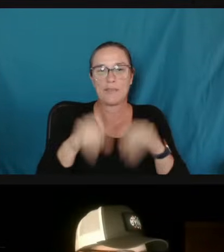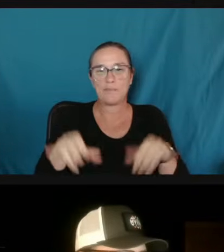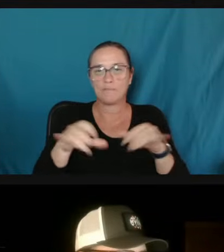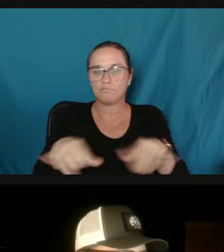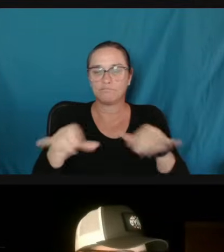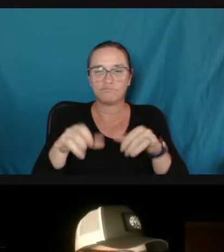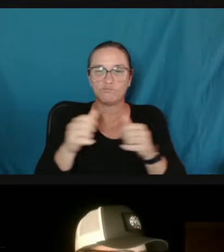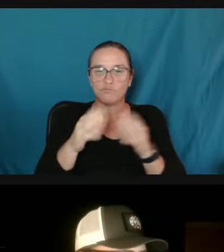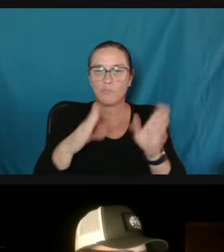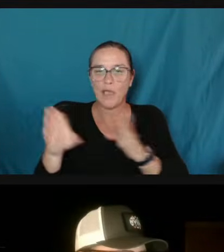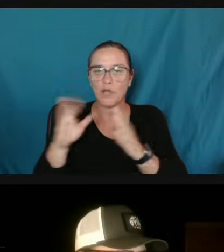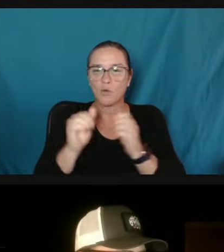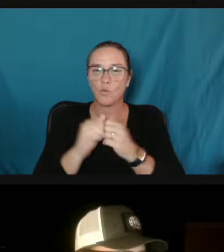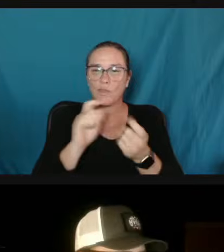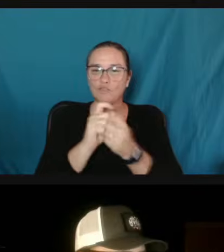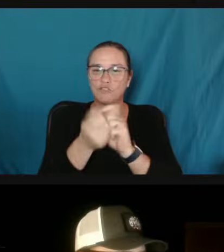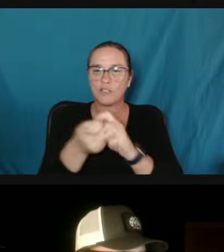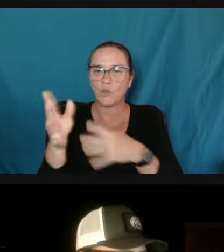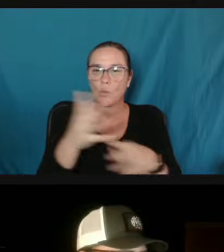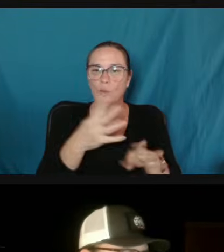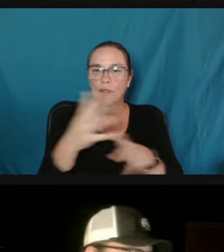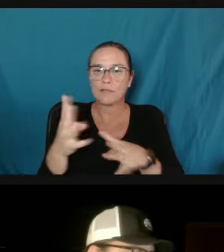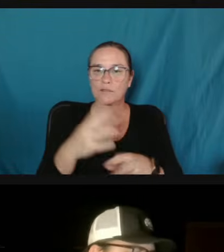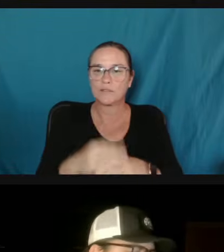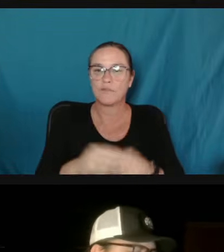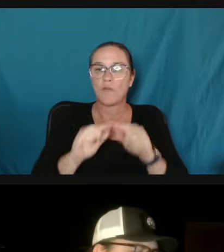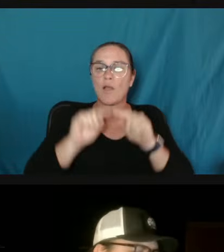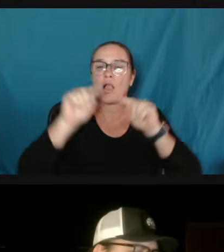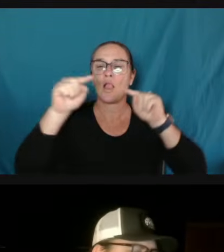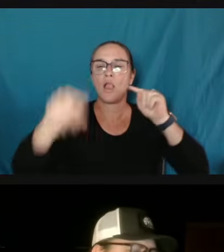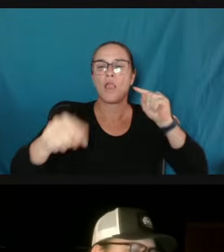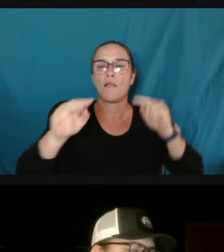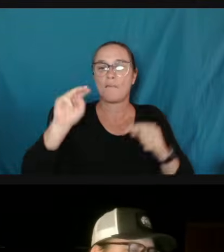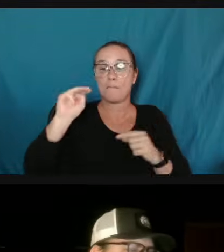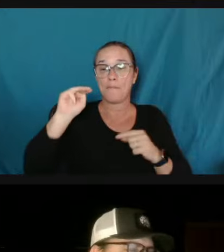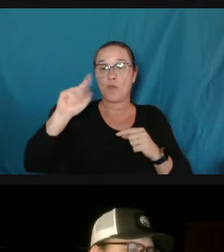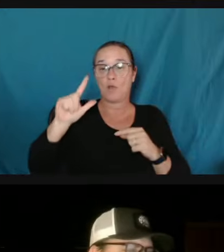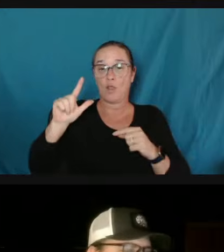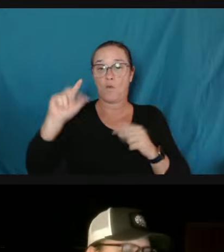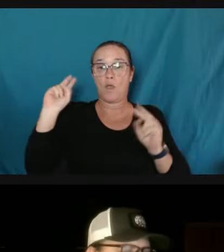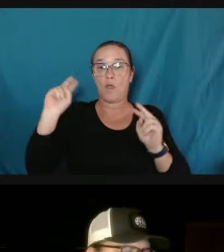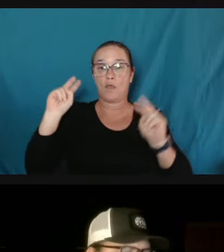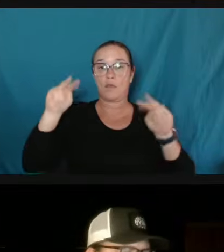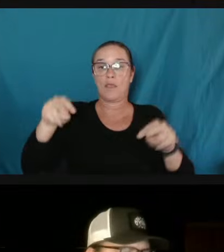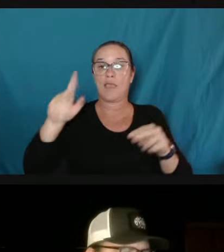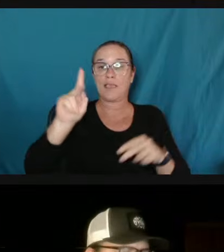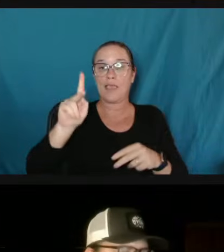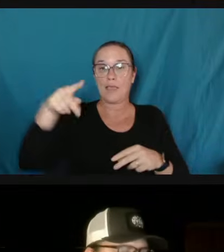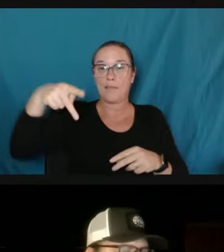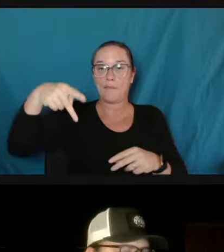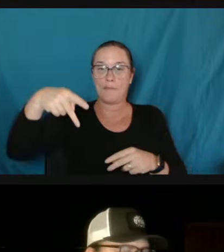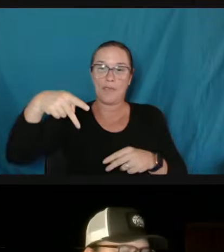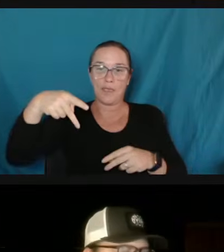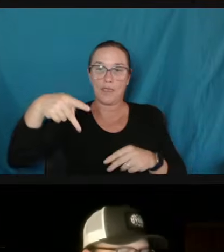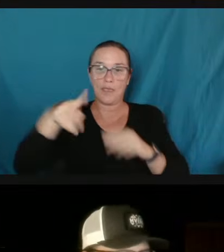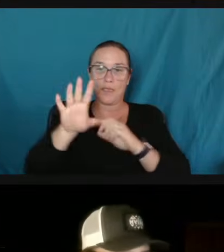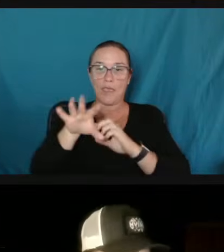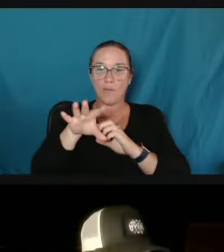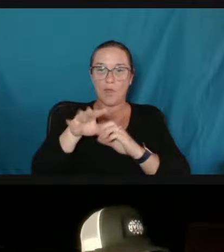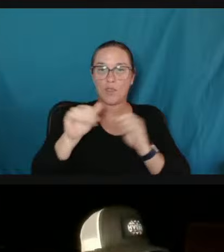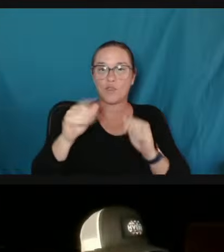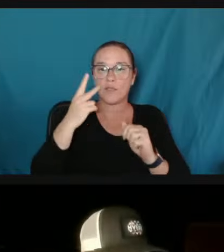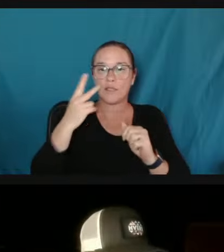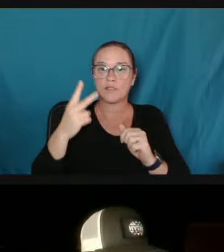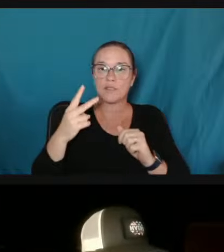well. From further away on Mauna Loa, this would be the KP camera. And there you see the